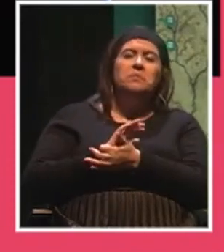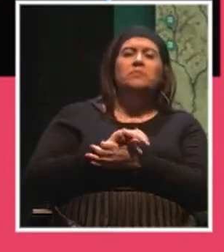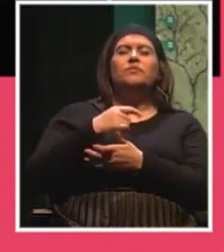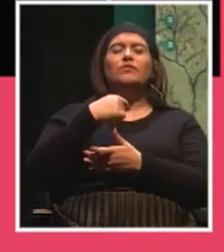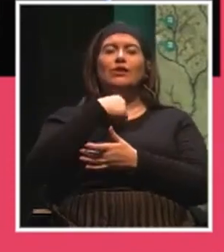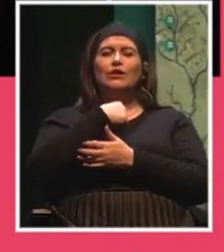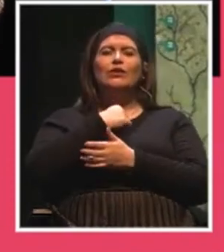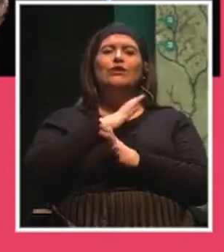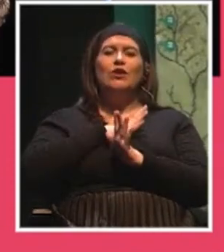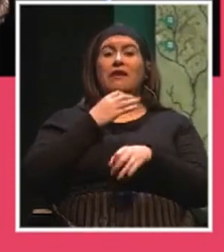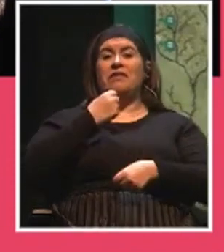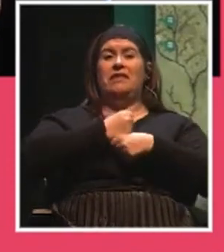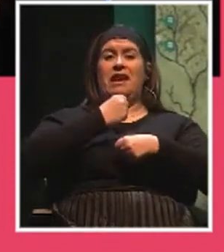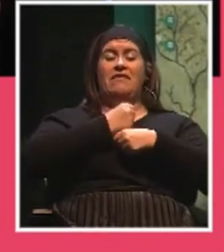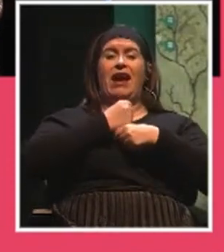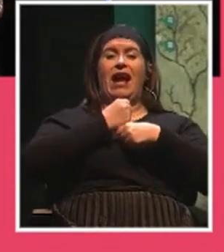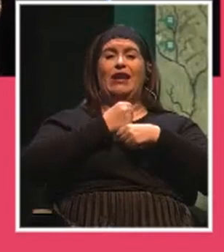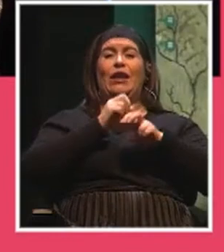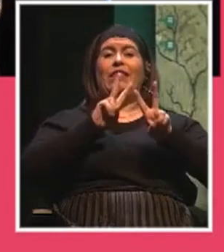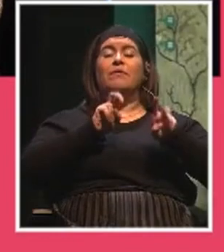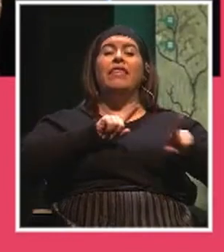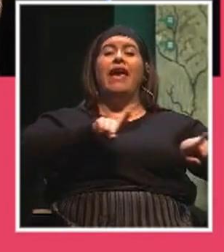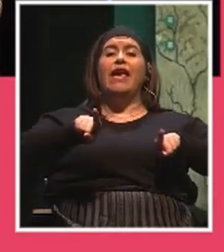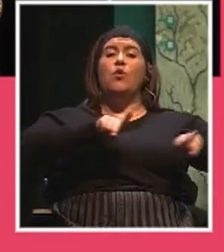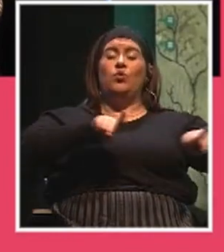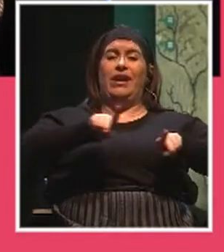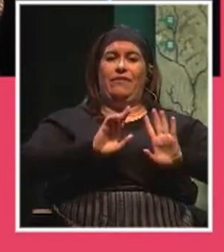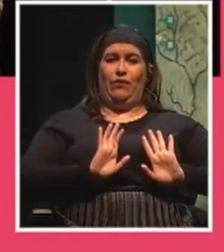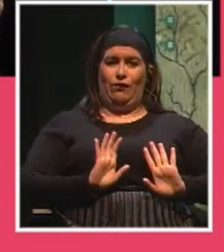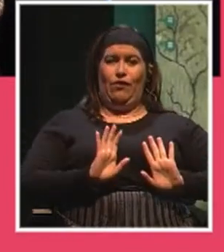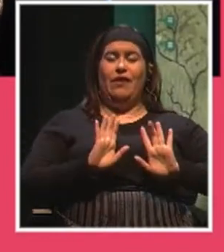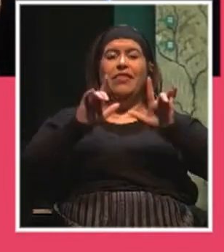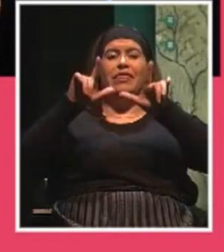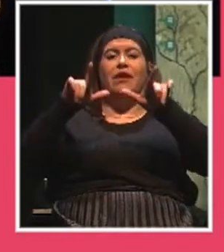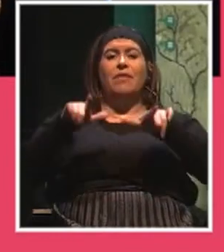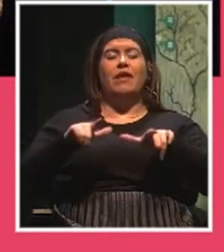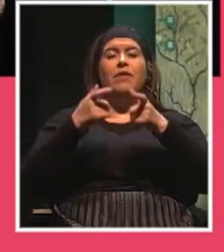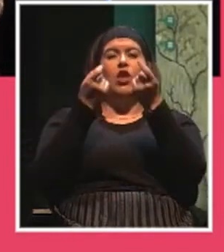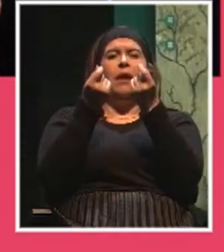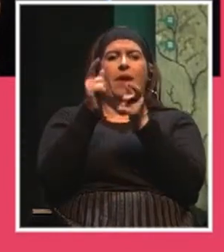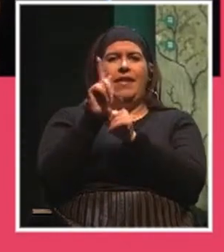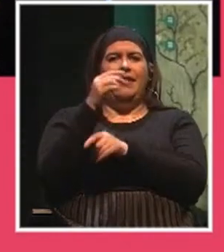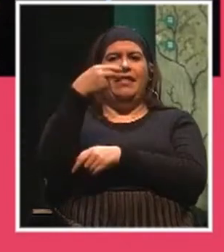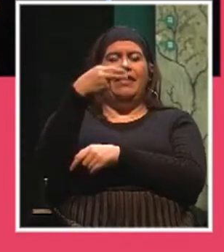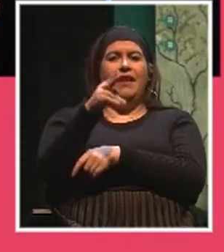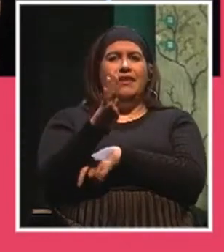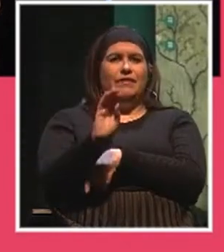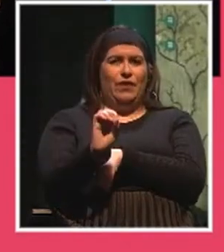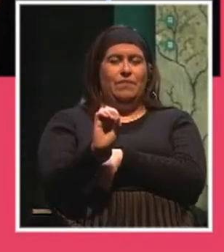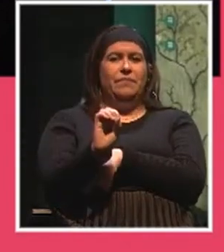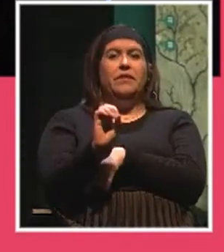being, an executive in the marketing department of HBO. But I got to sell this into